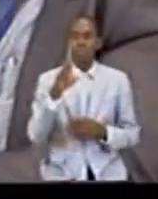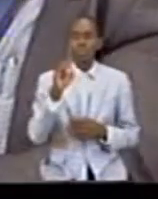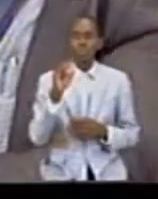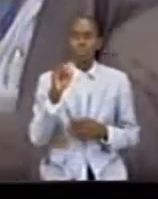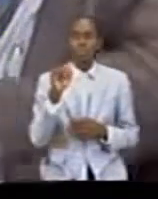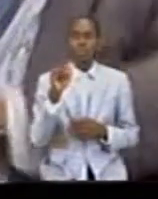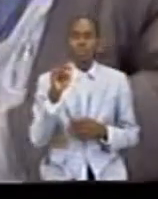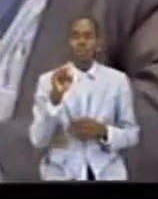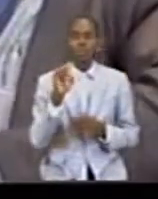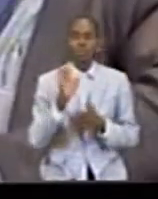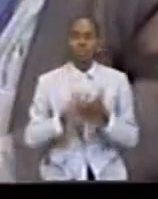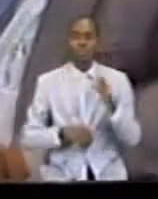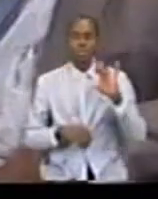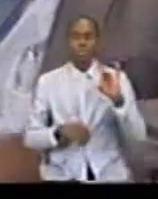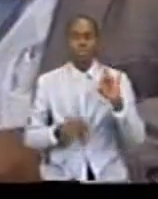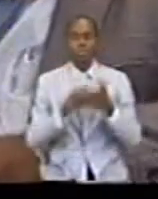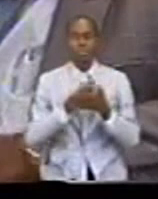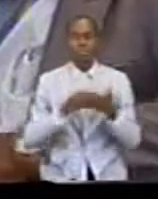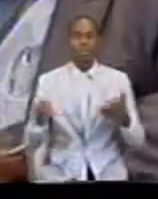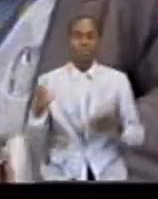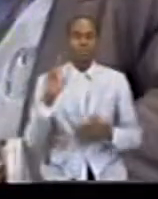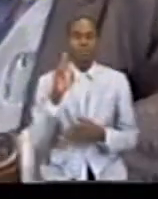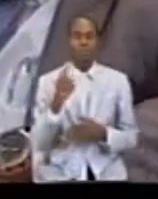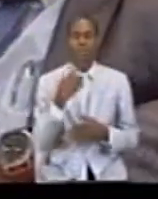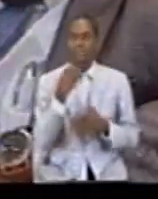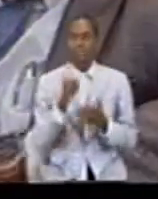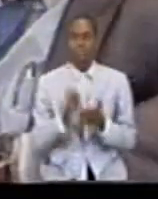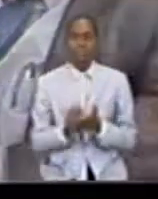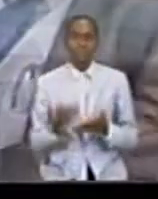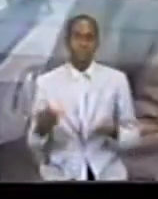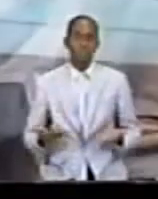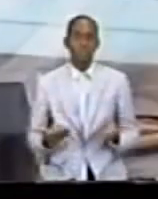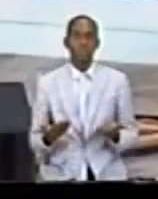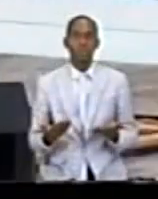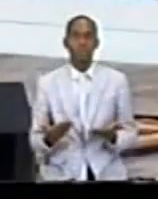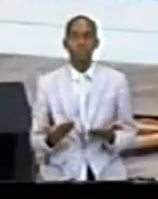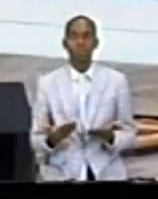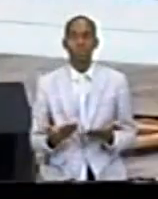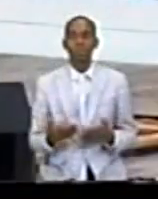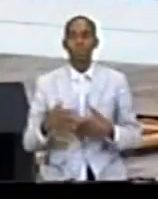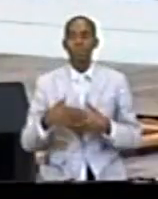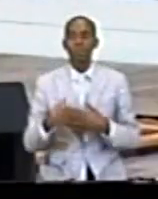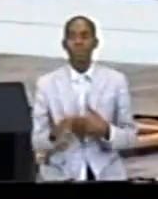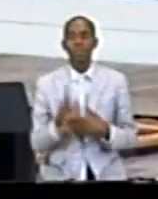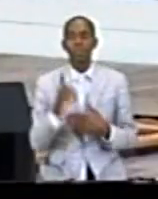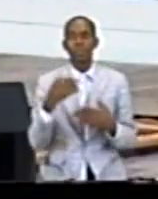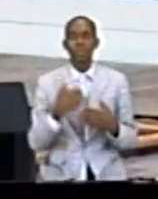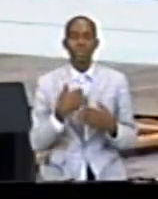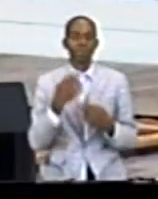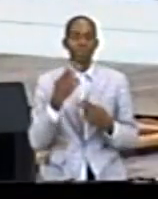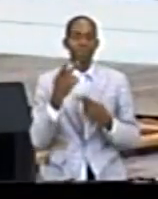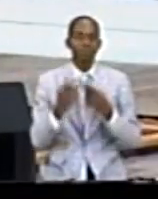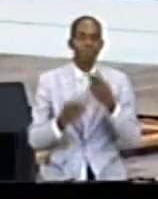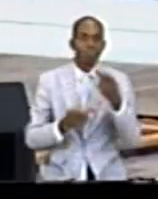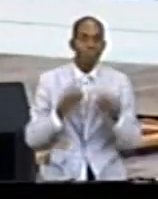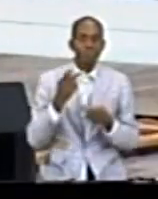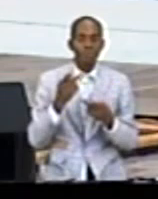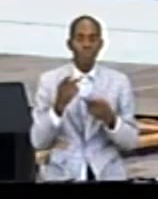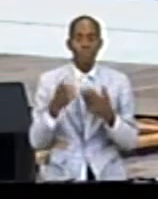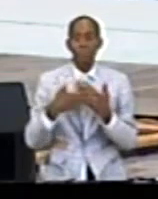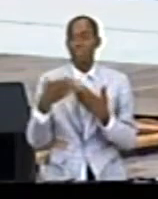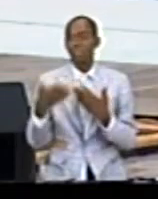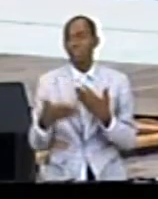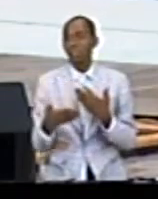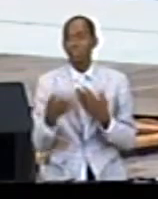is therefore now, at this present time, after you have visited Calvary, after you have tasted of